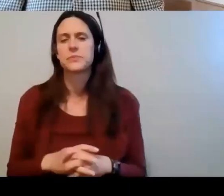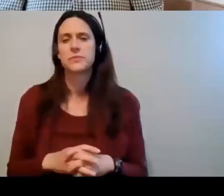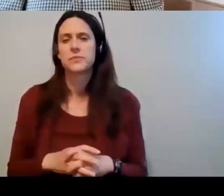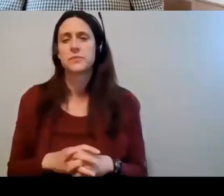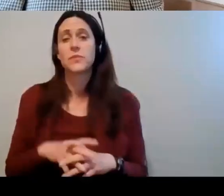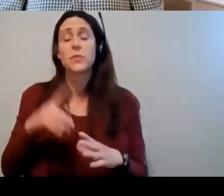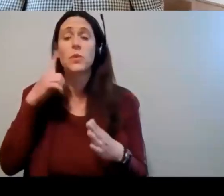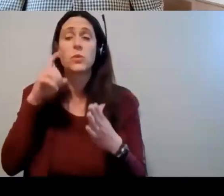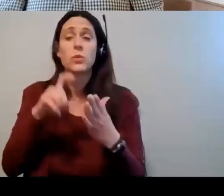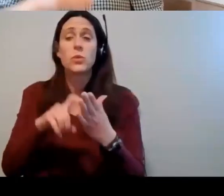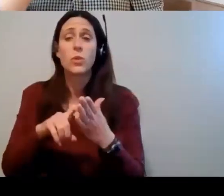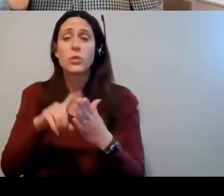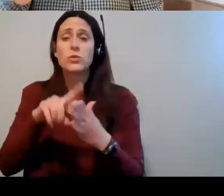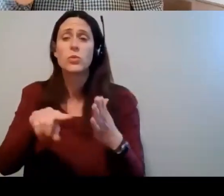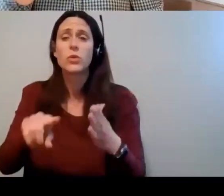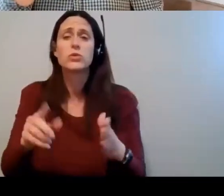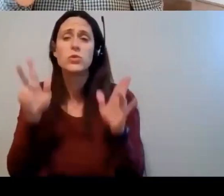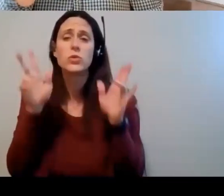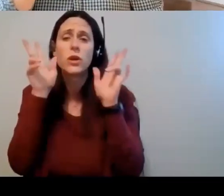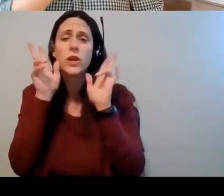Notice what you hear.